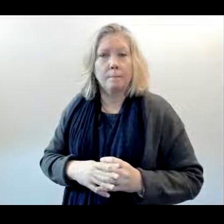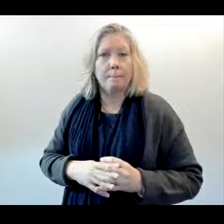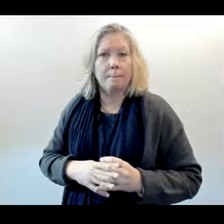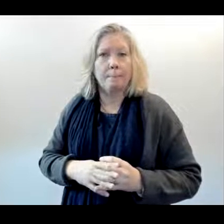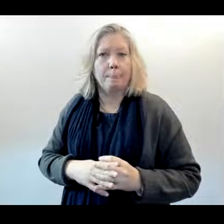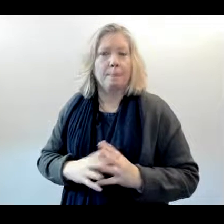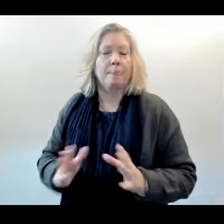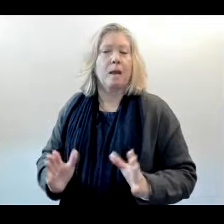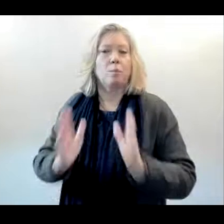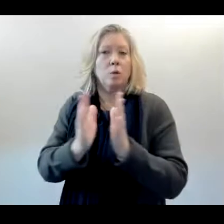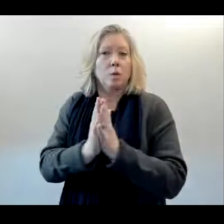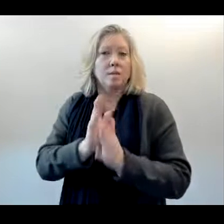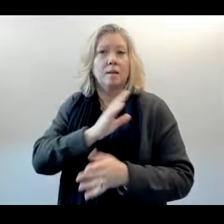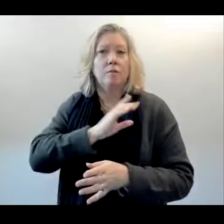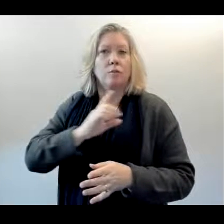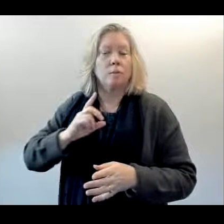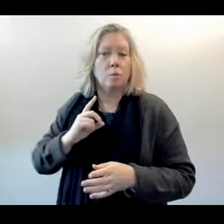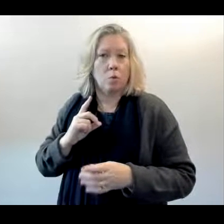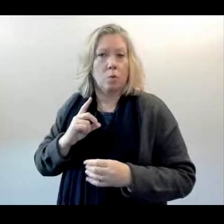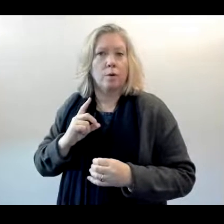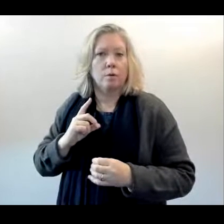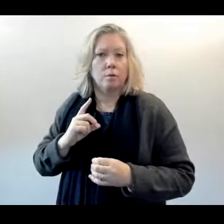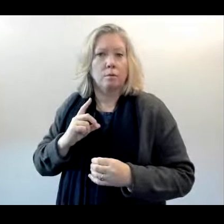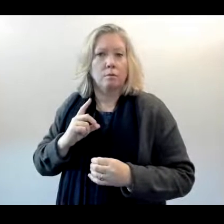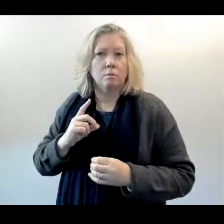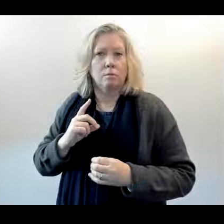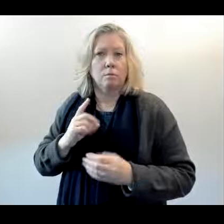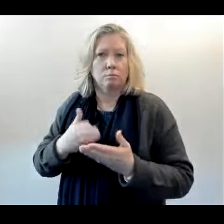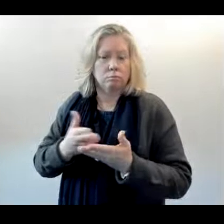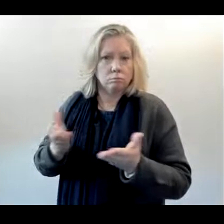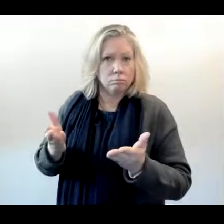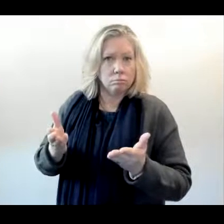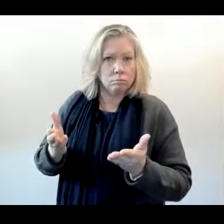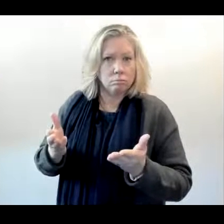ask the board, would they be so kind as to